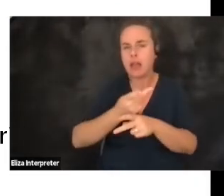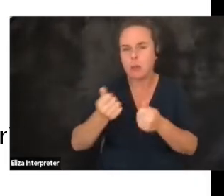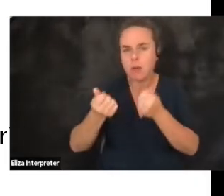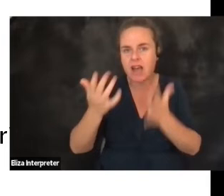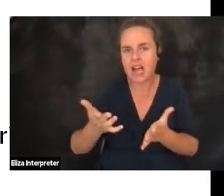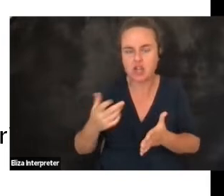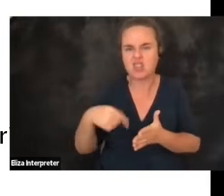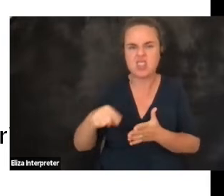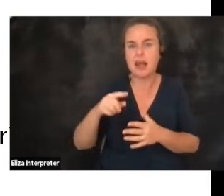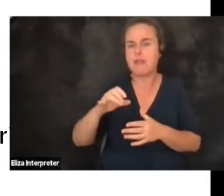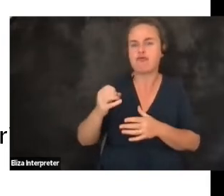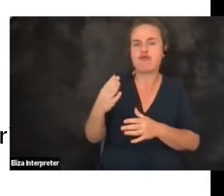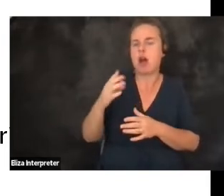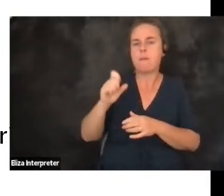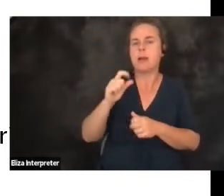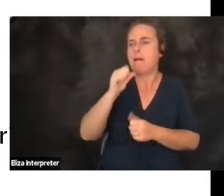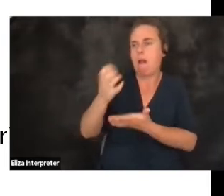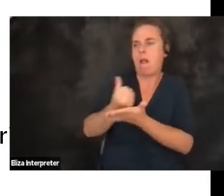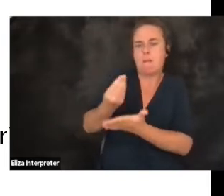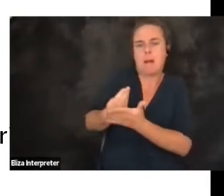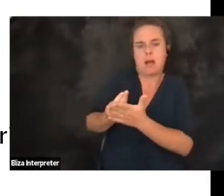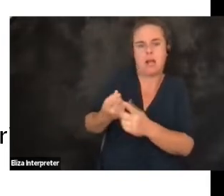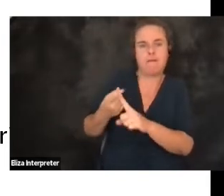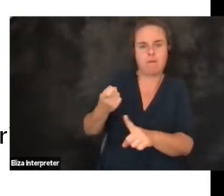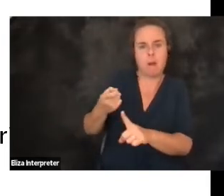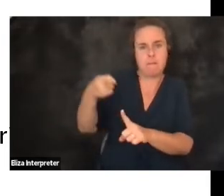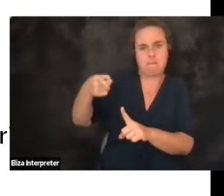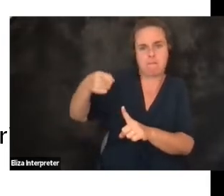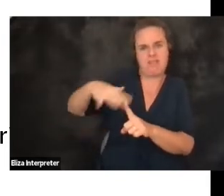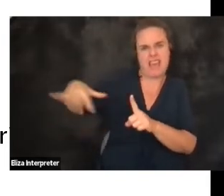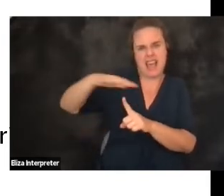etc. And the idea there was it helps us to expand